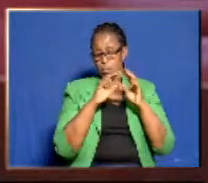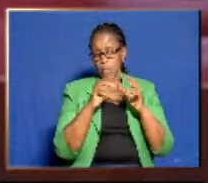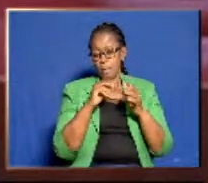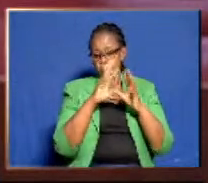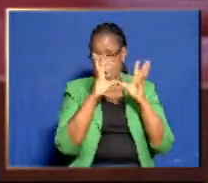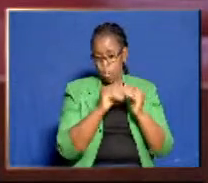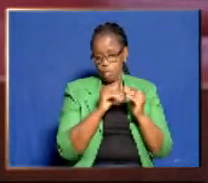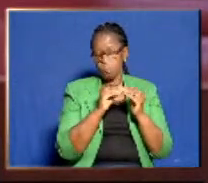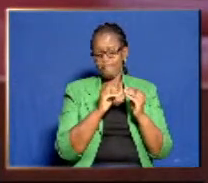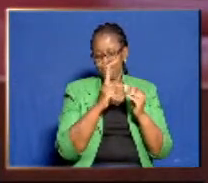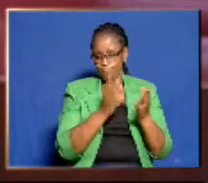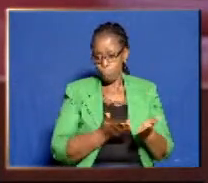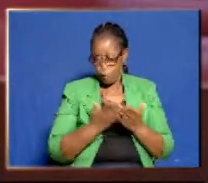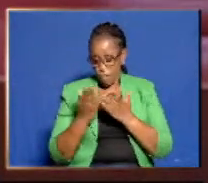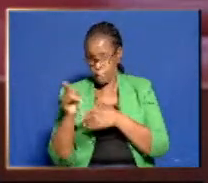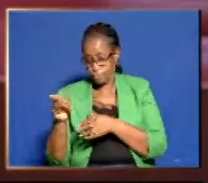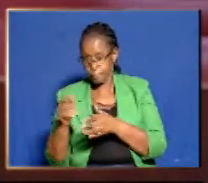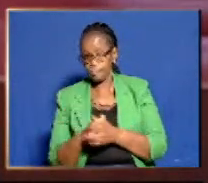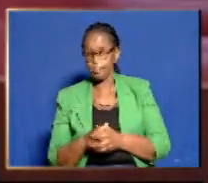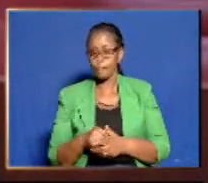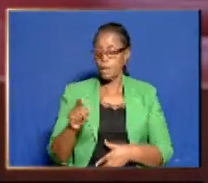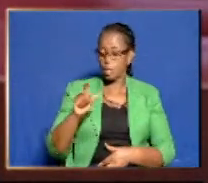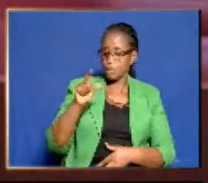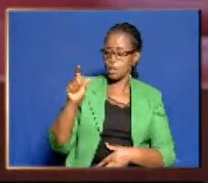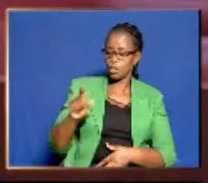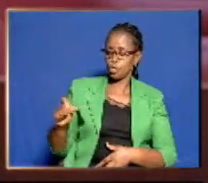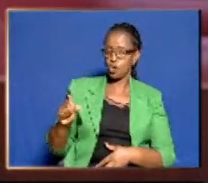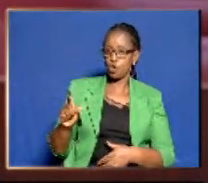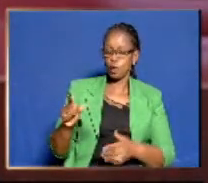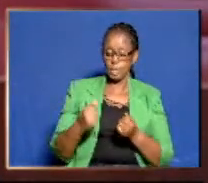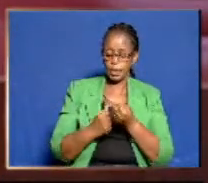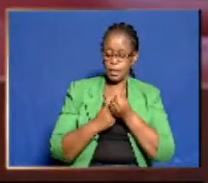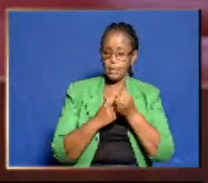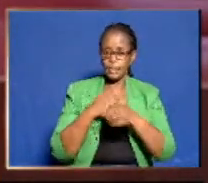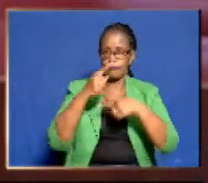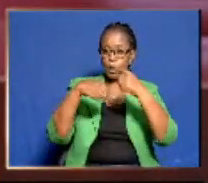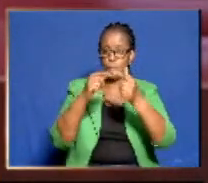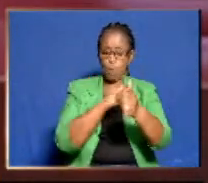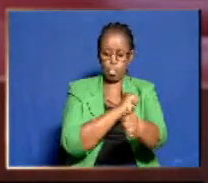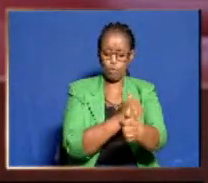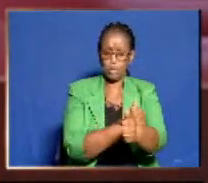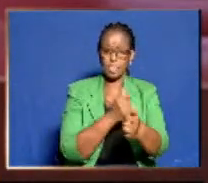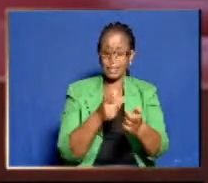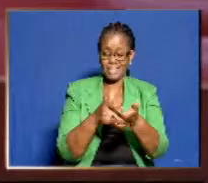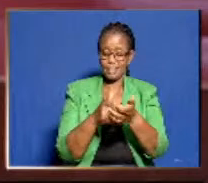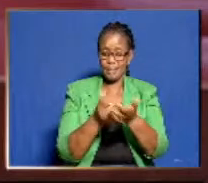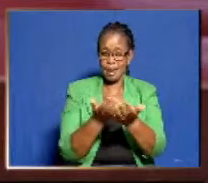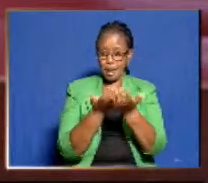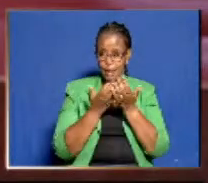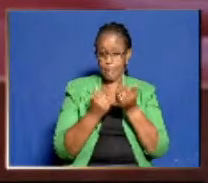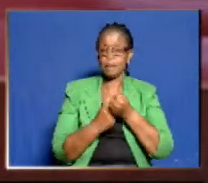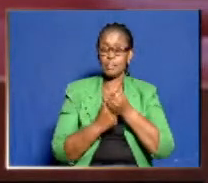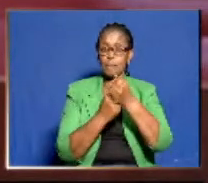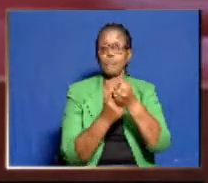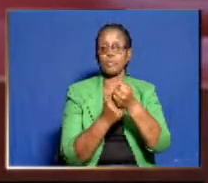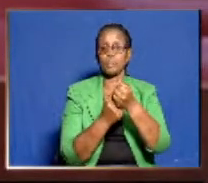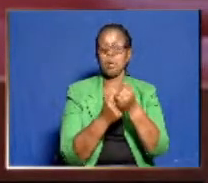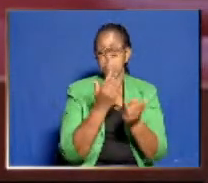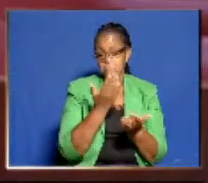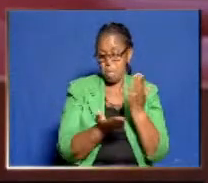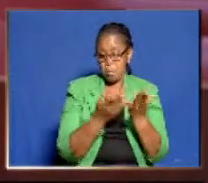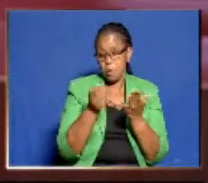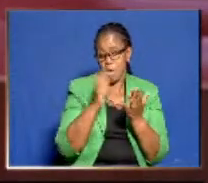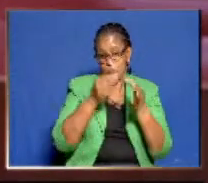the regional development authorities require support. We either make up our mind, let them go to the counties,